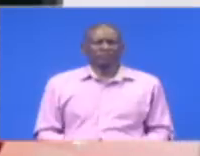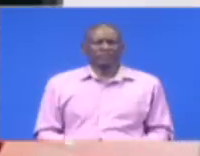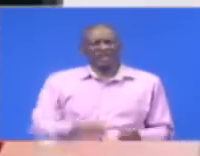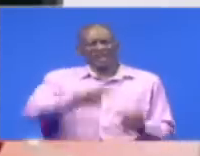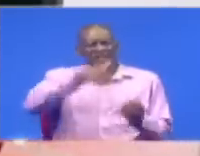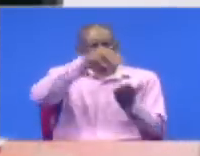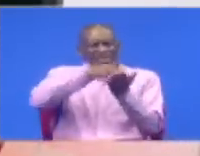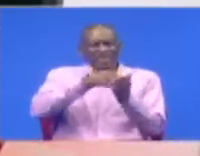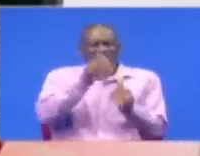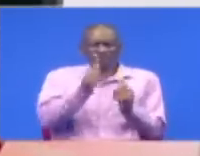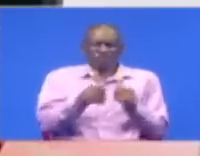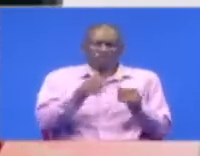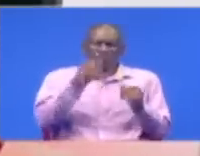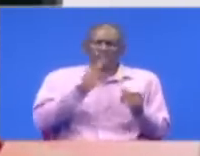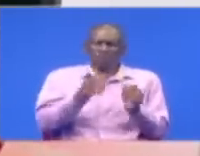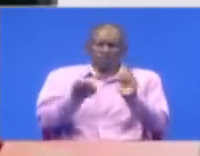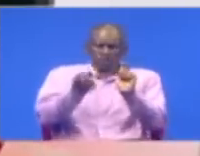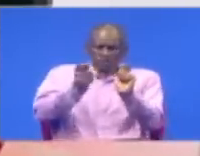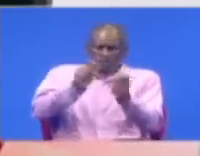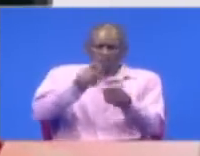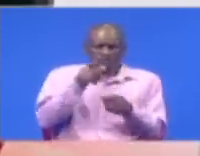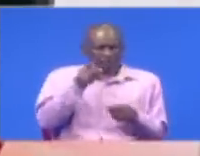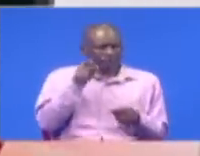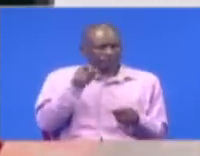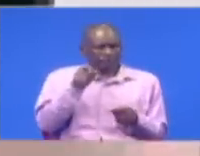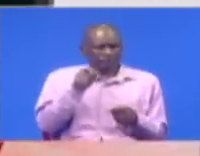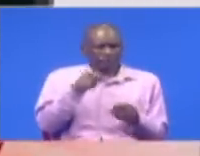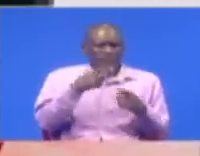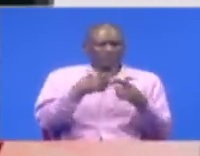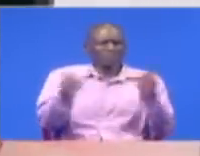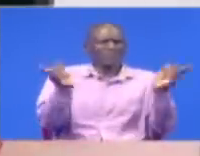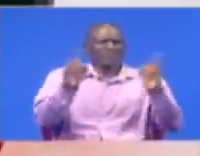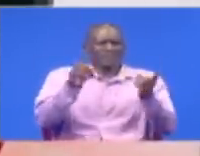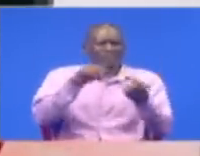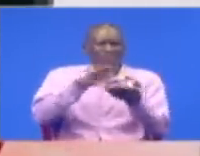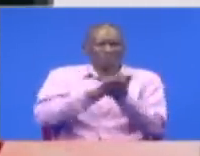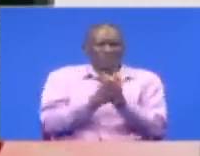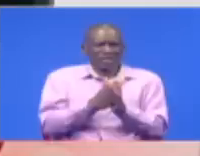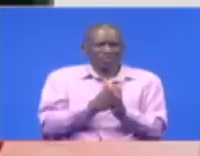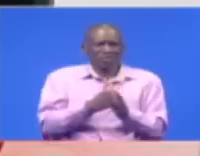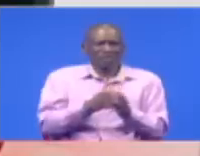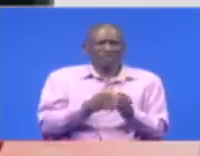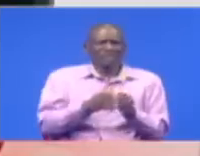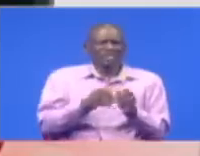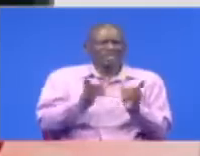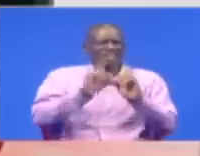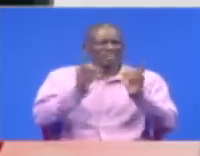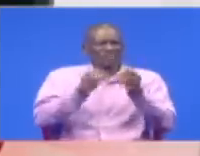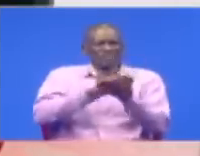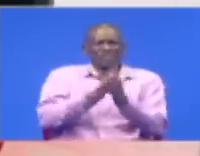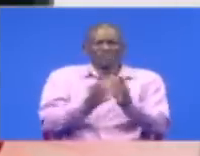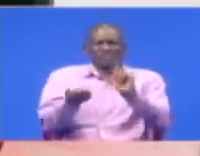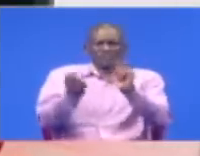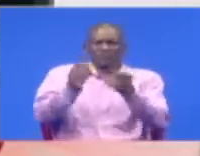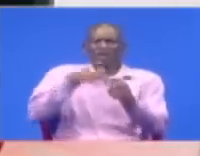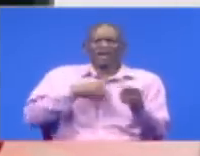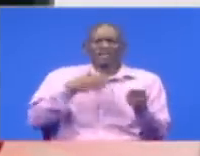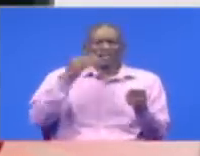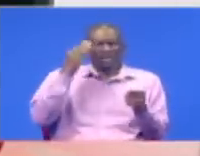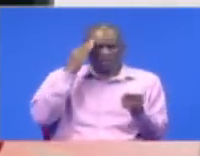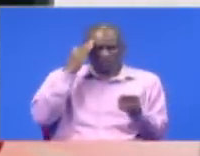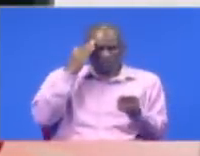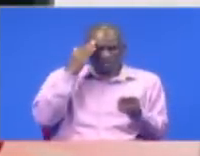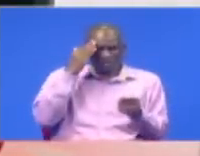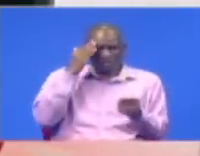Another case which would have been transformative but didn't become as transformative as I thought was